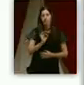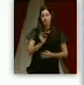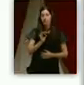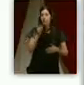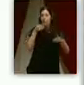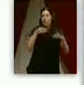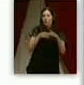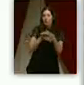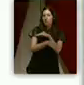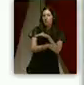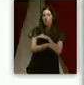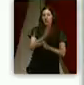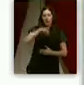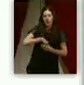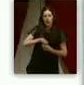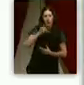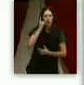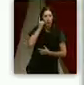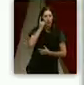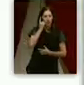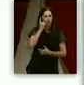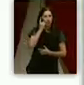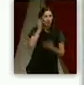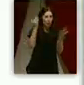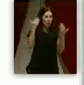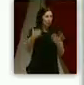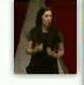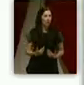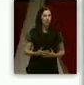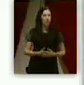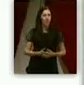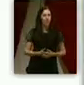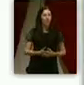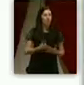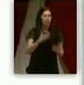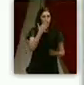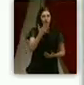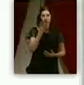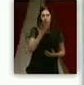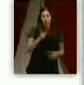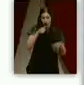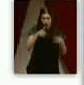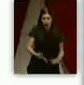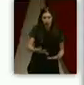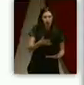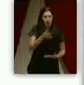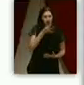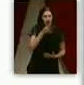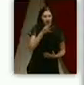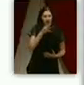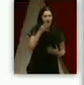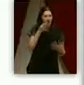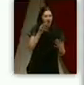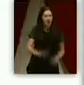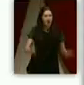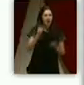And that led me to think that accessibility in mobile devices does not exist. So far, I do not